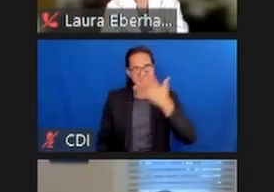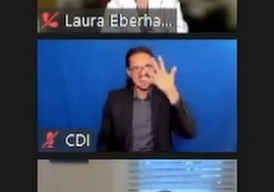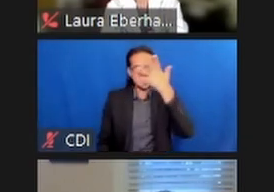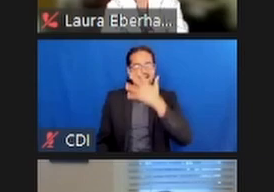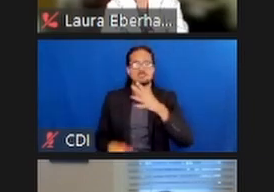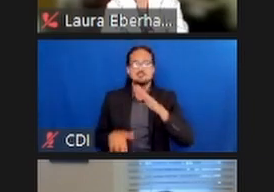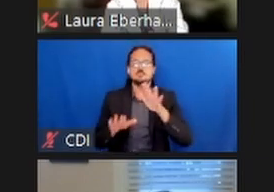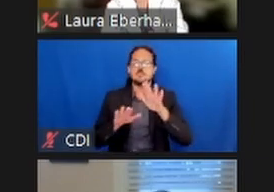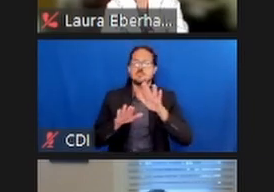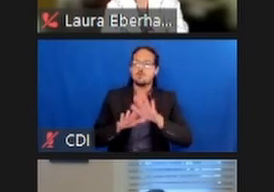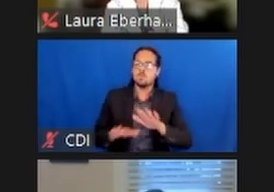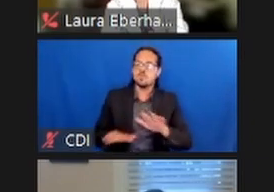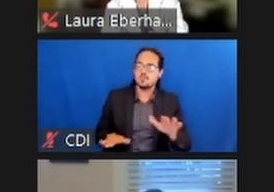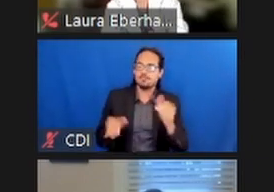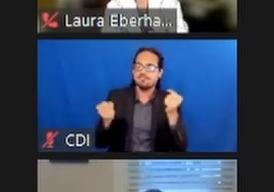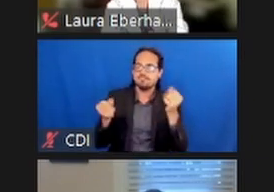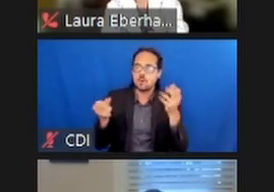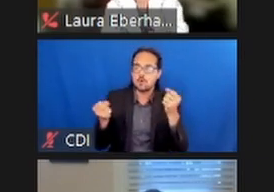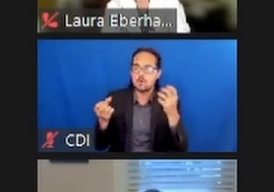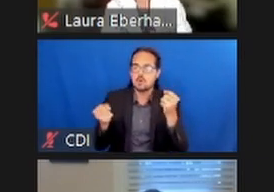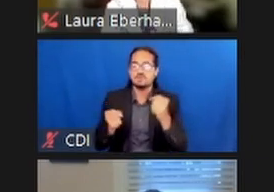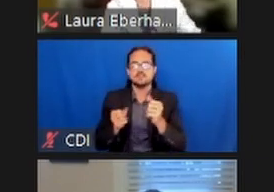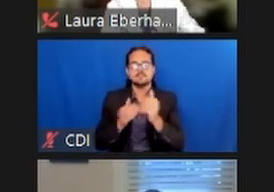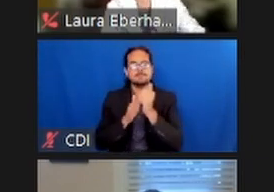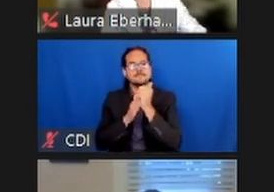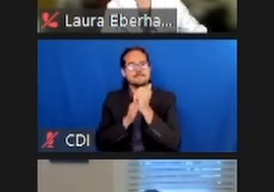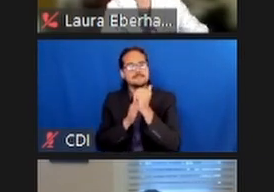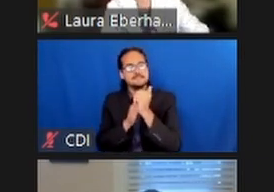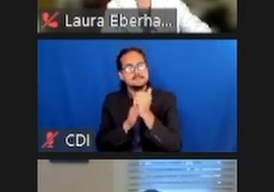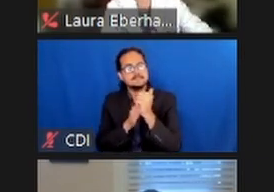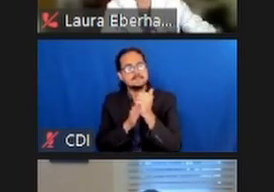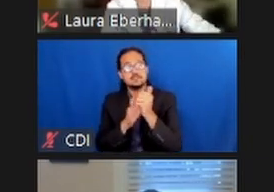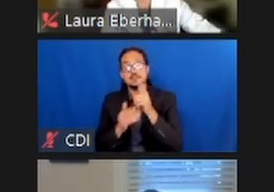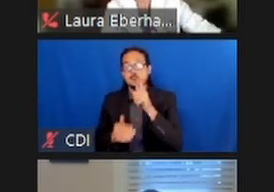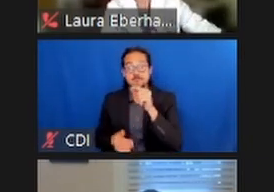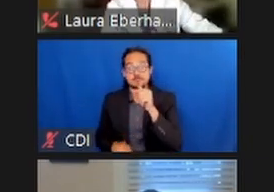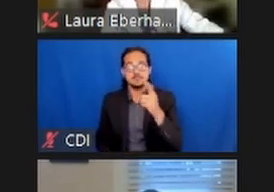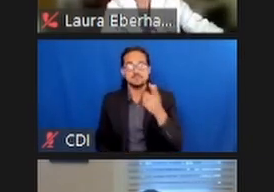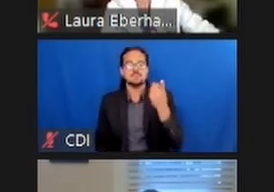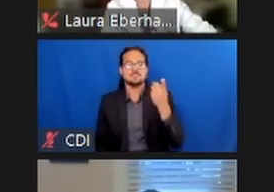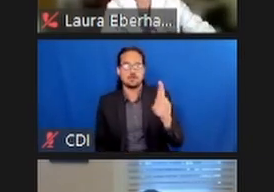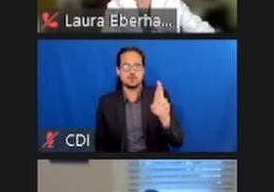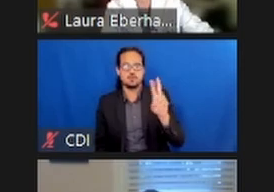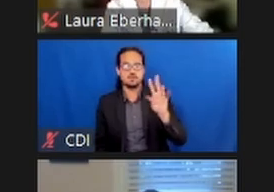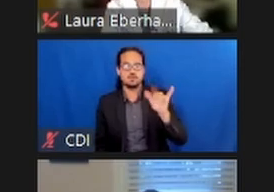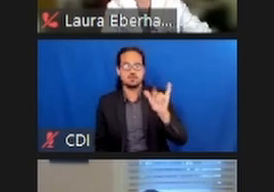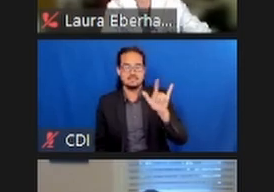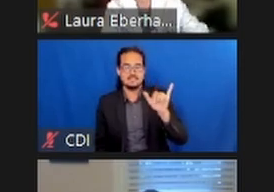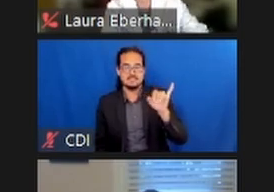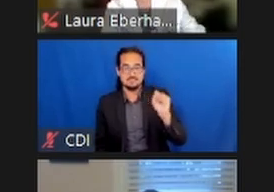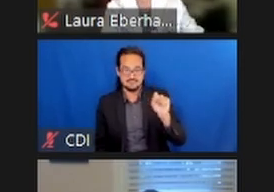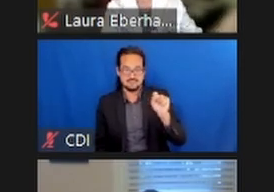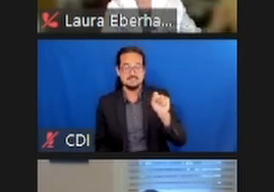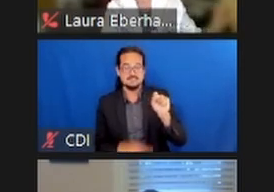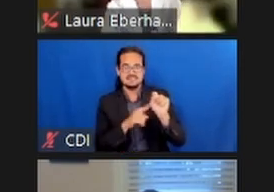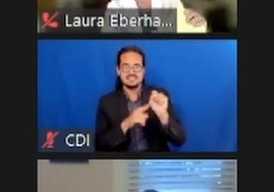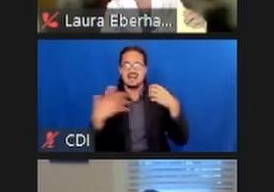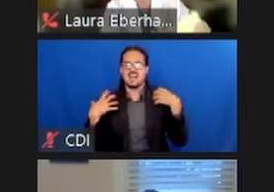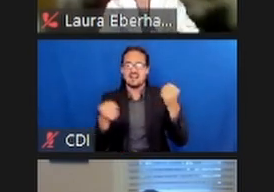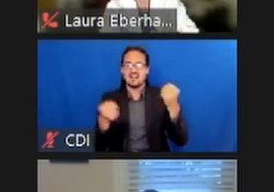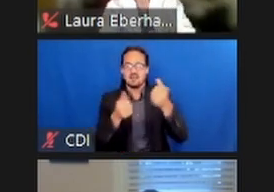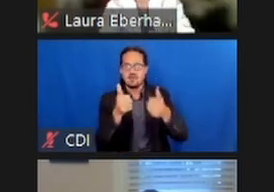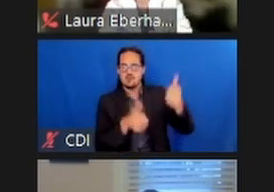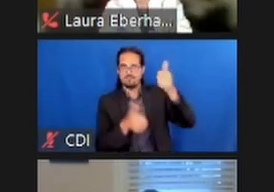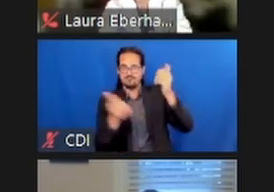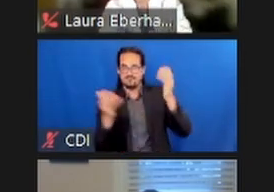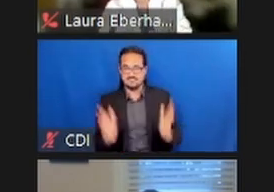this pandemic, our health officer, Dr. Matt Willis. I could read your entire bio, but you know what? We've all come to know